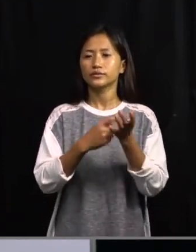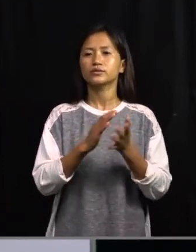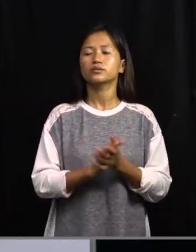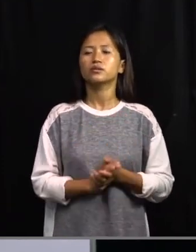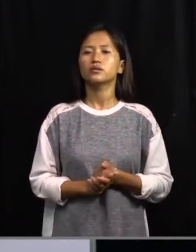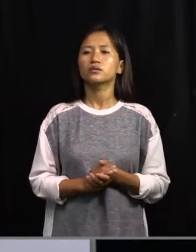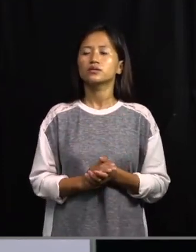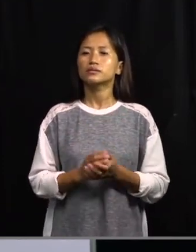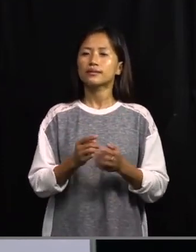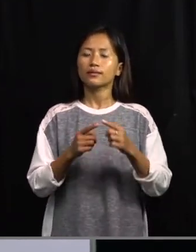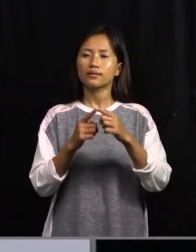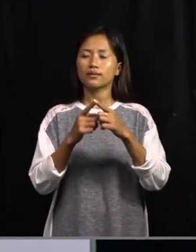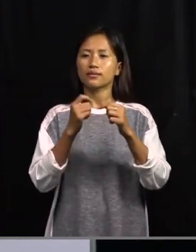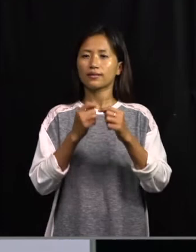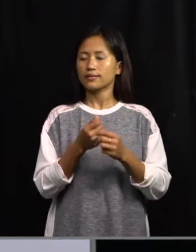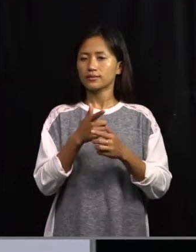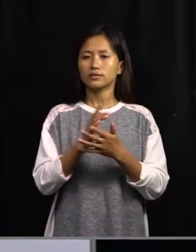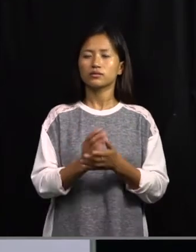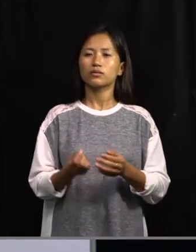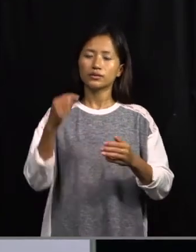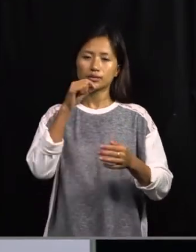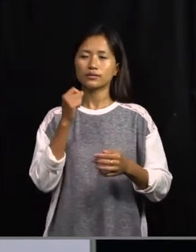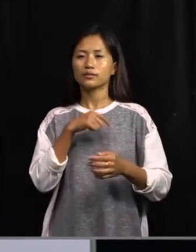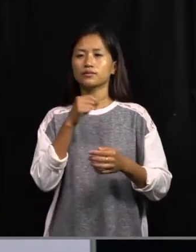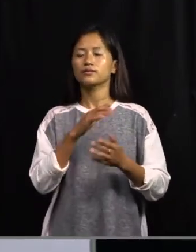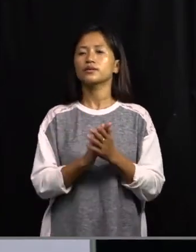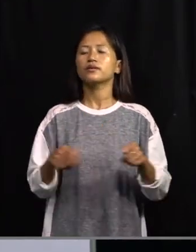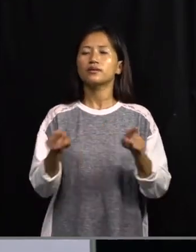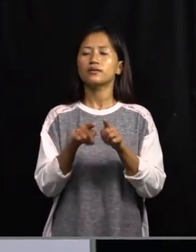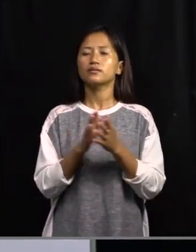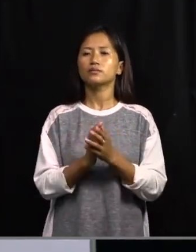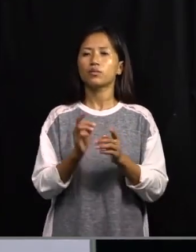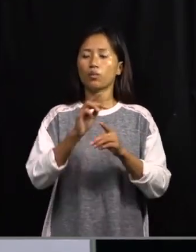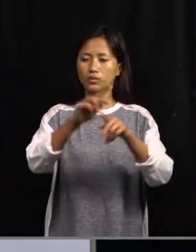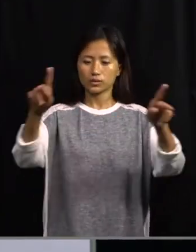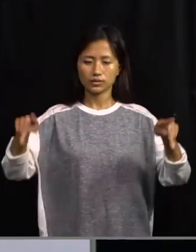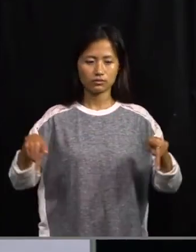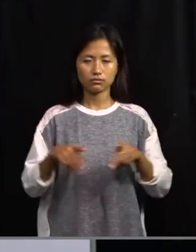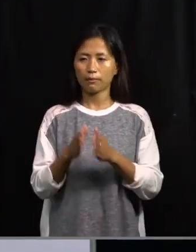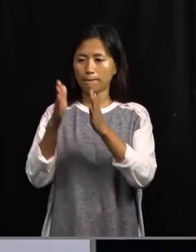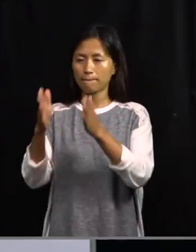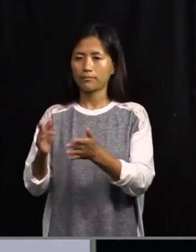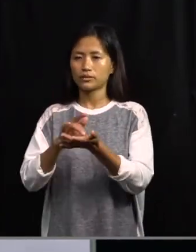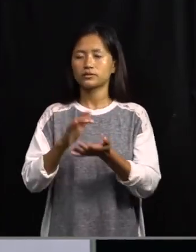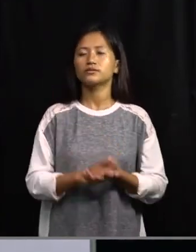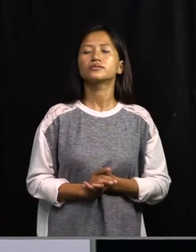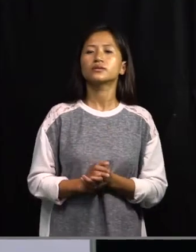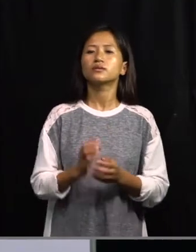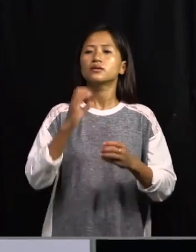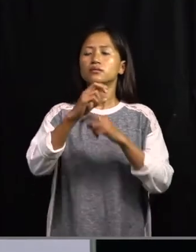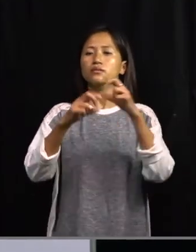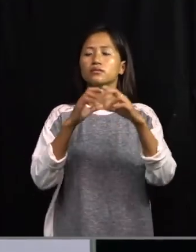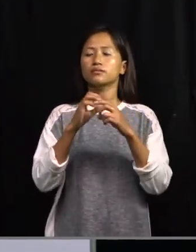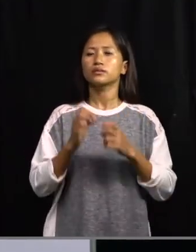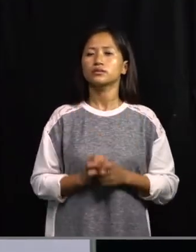by taxing on the income and properties of the persons and companies, that will be